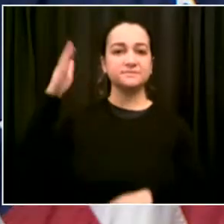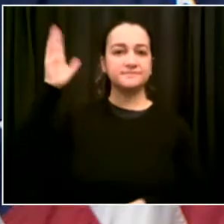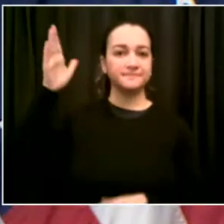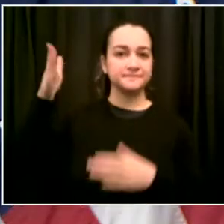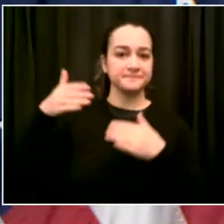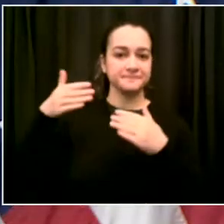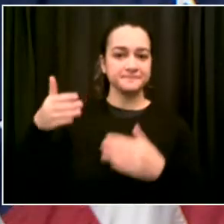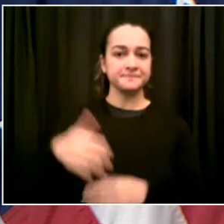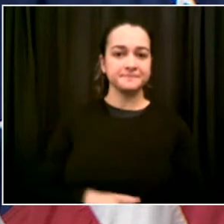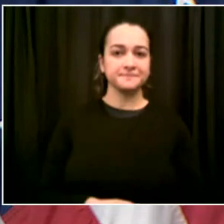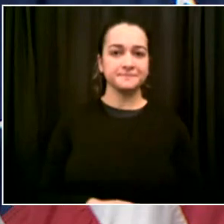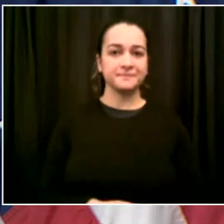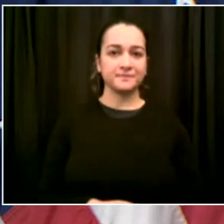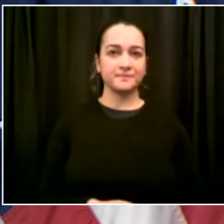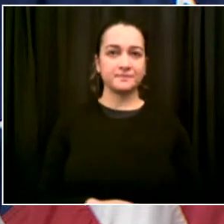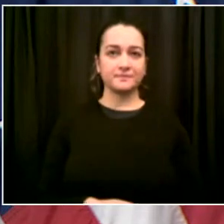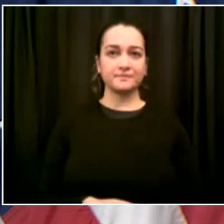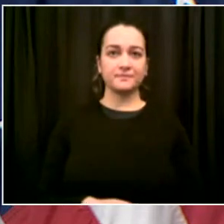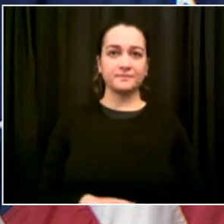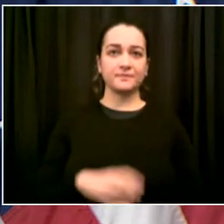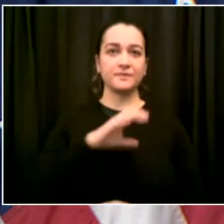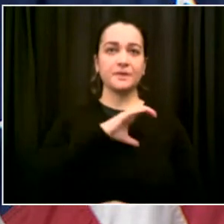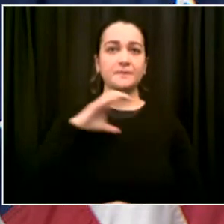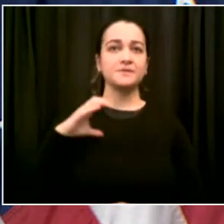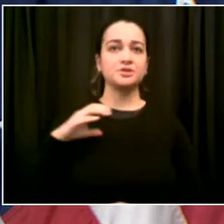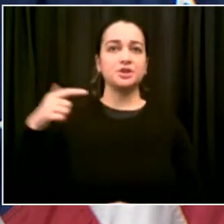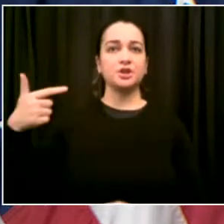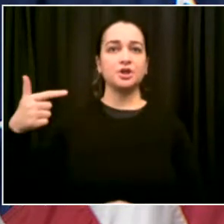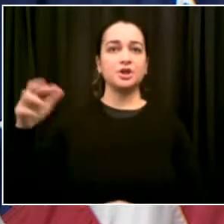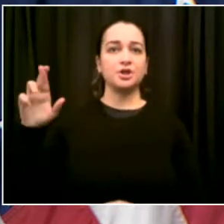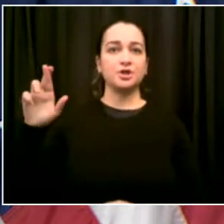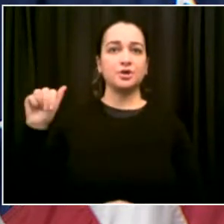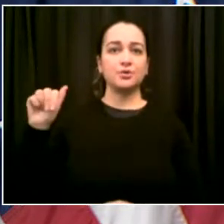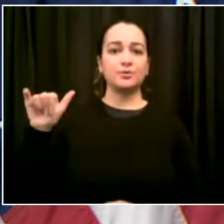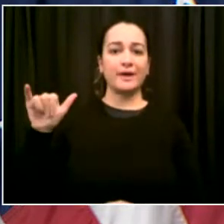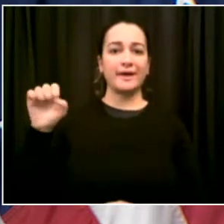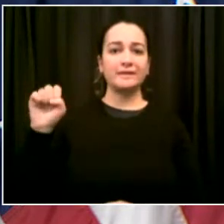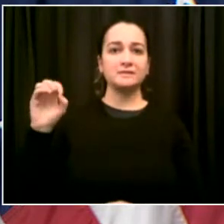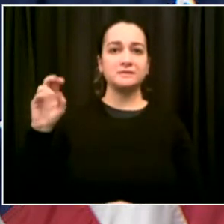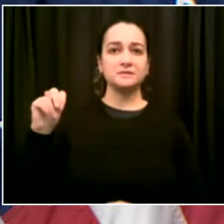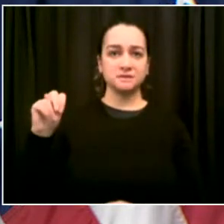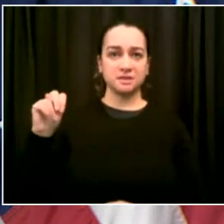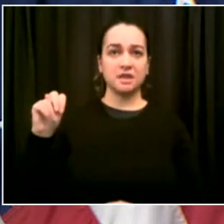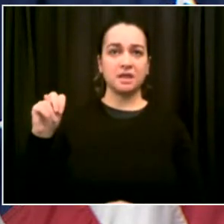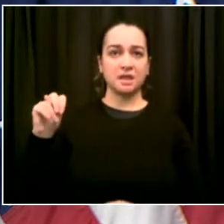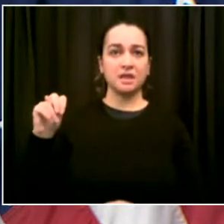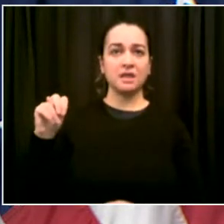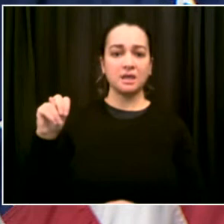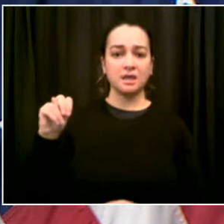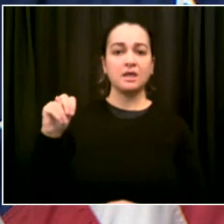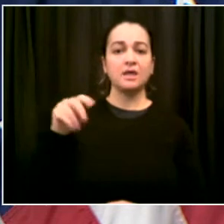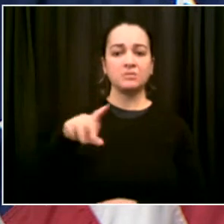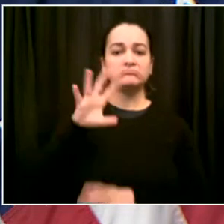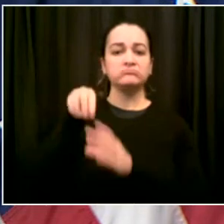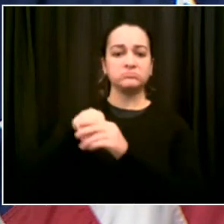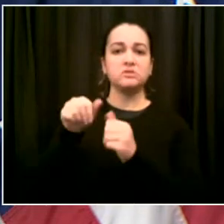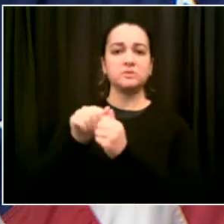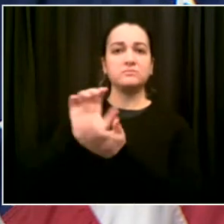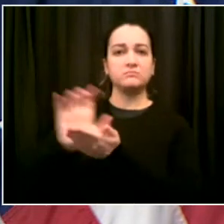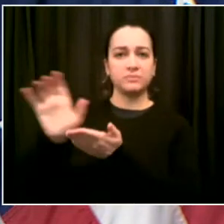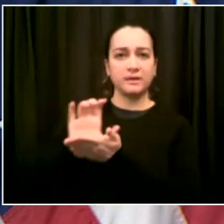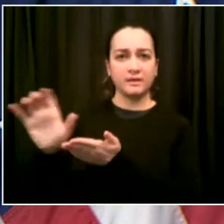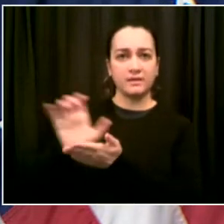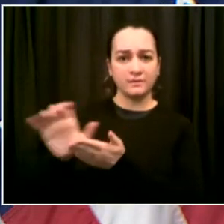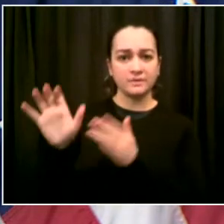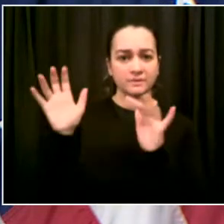Mayor. As the mayor said, as my colleague, Commissioner Criswell said, we are just at the start of this event. During the overnight,